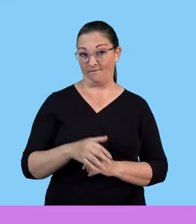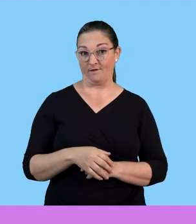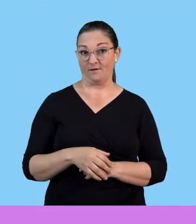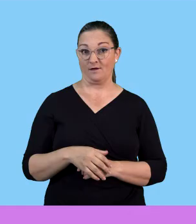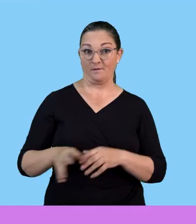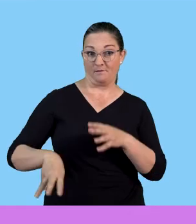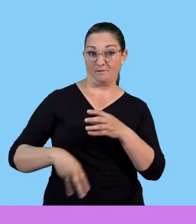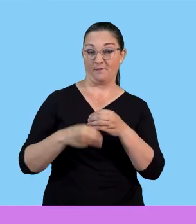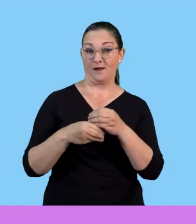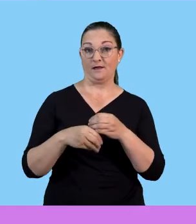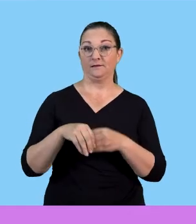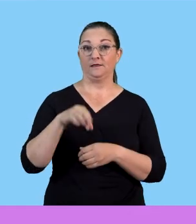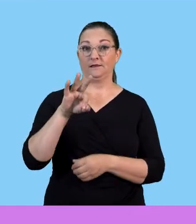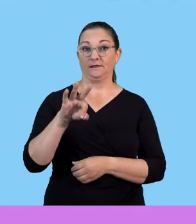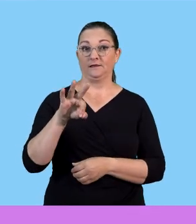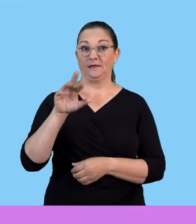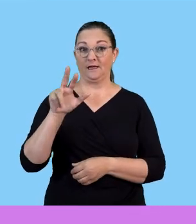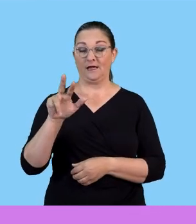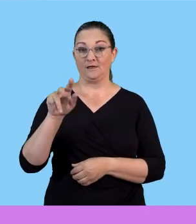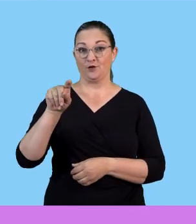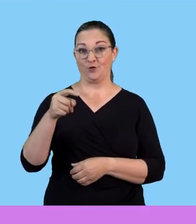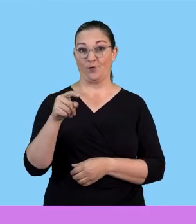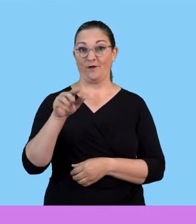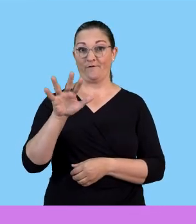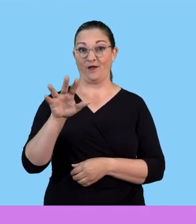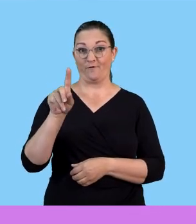169.65 plus